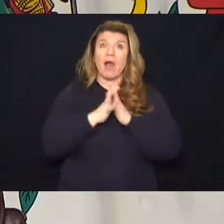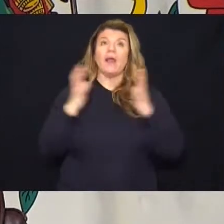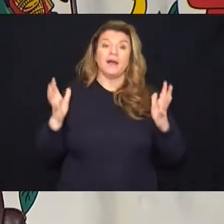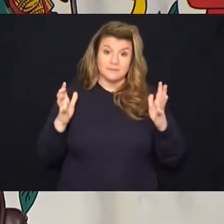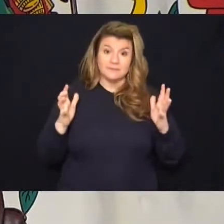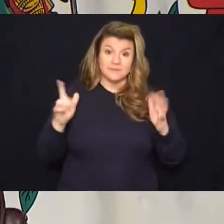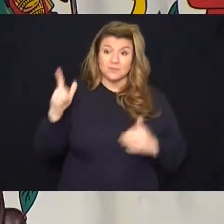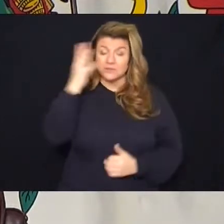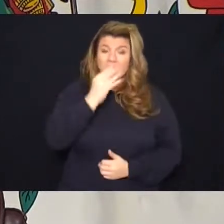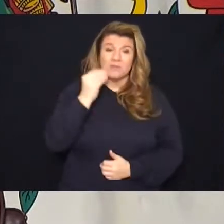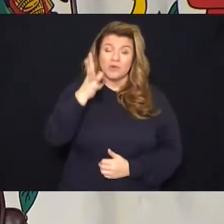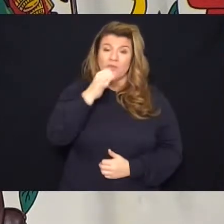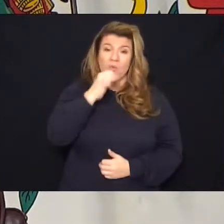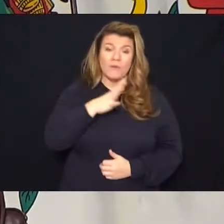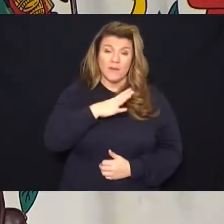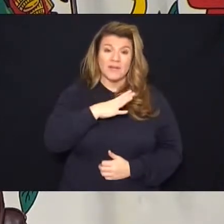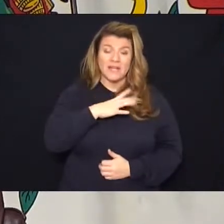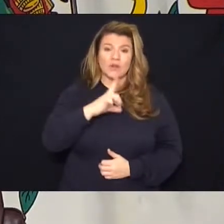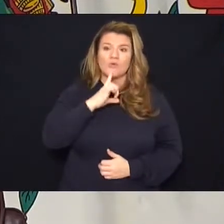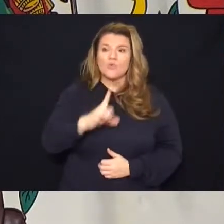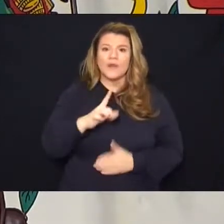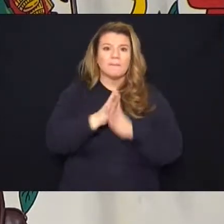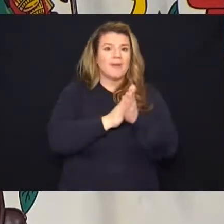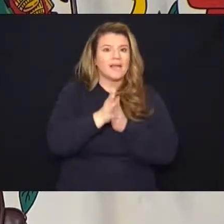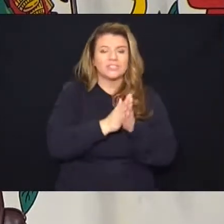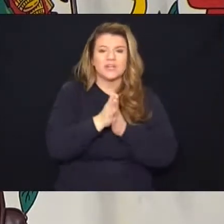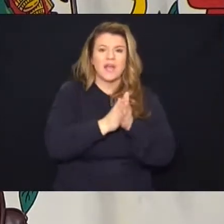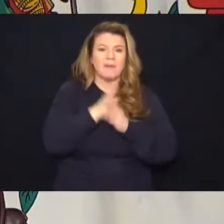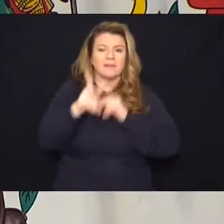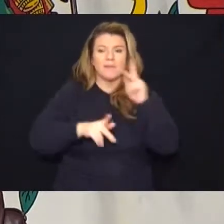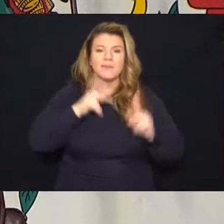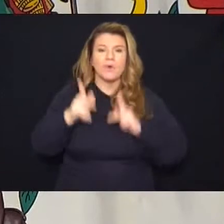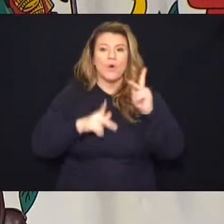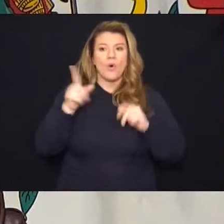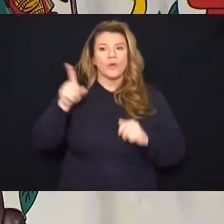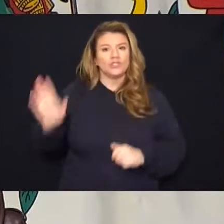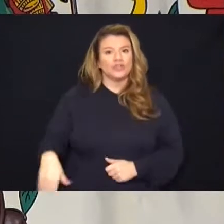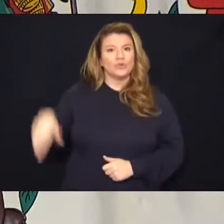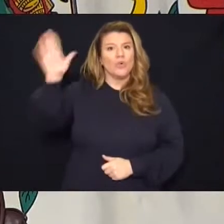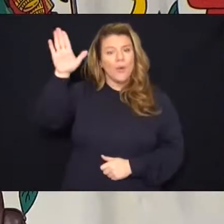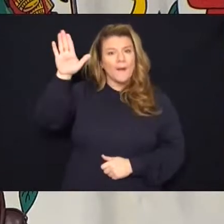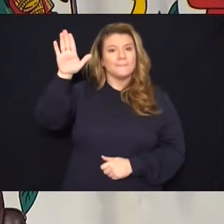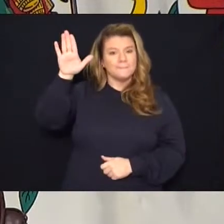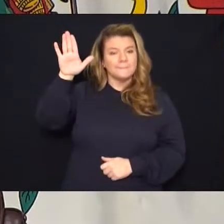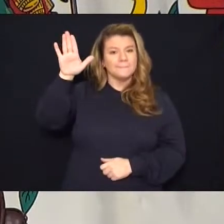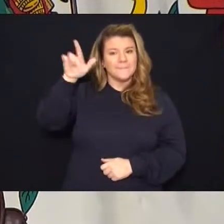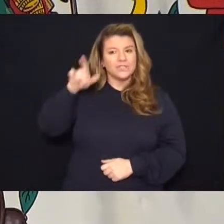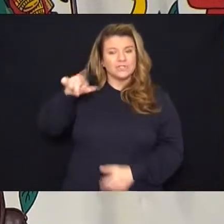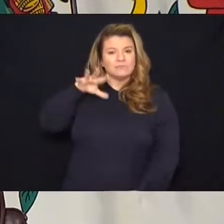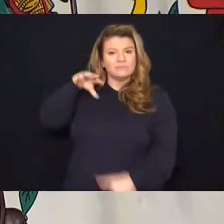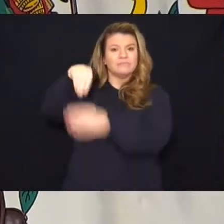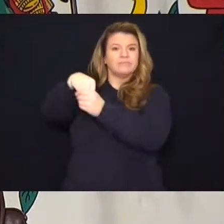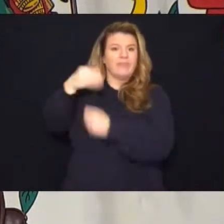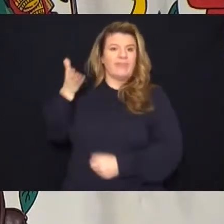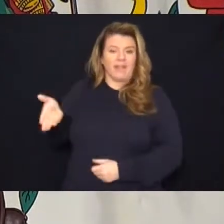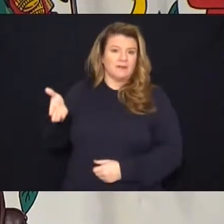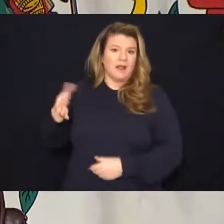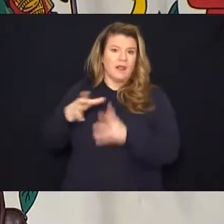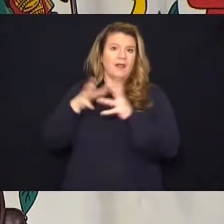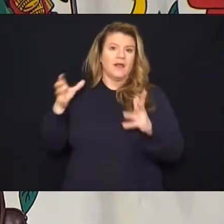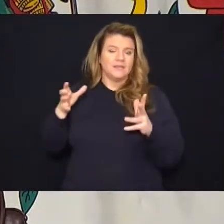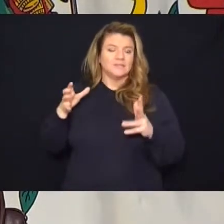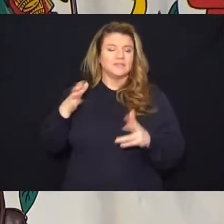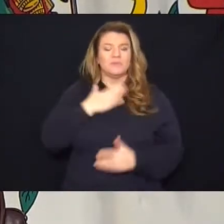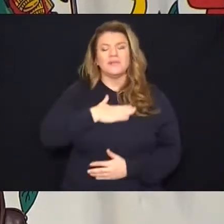lady that was really passionate about all the folks, where she grew up or she was all the time. But